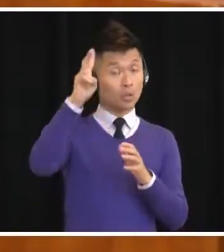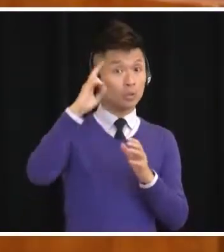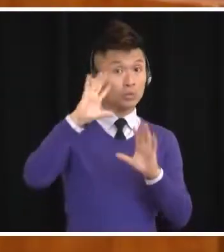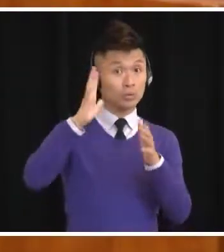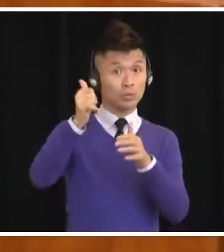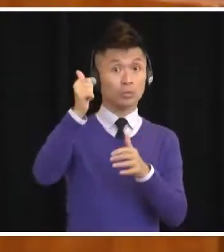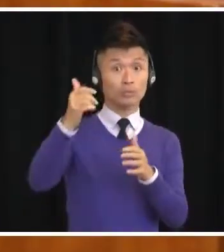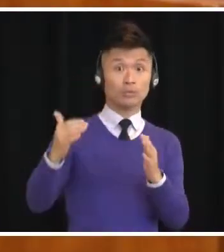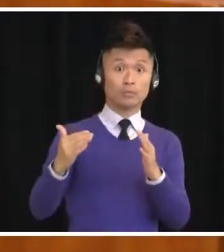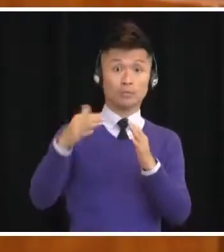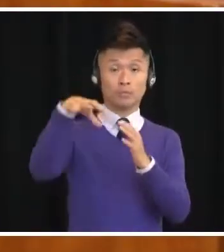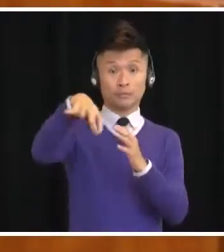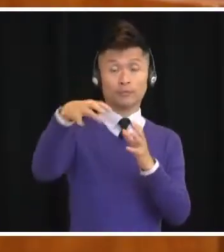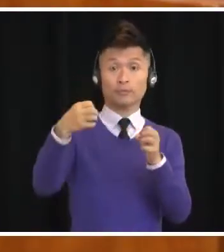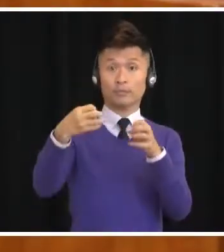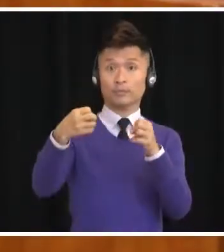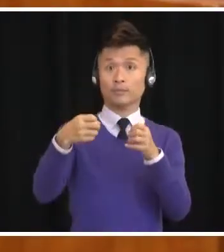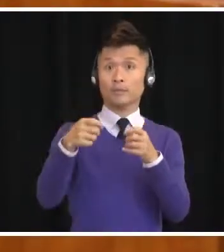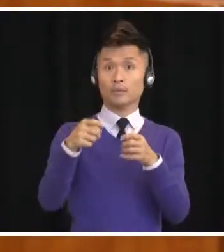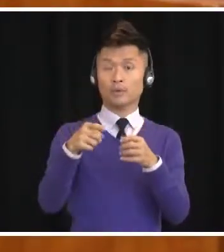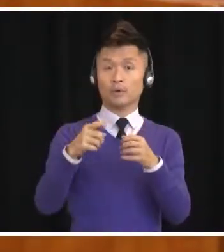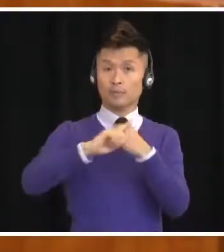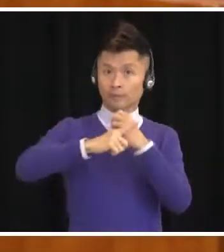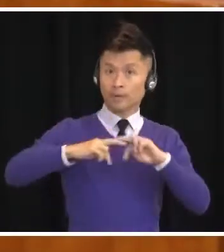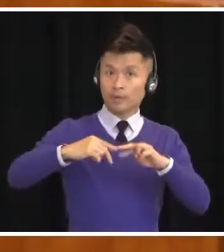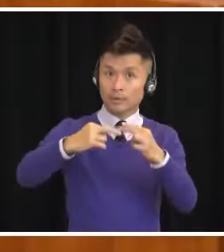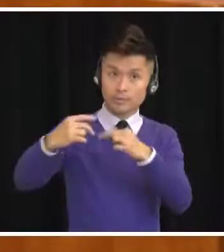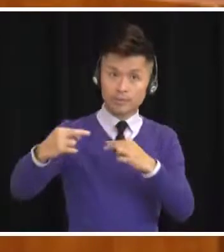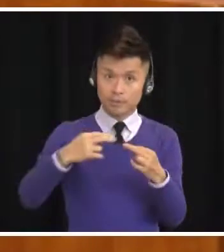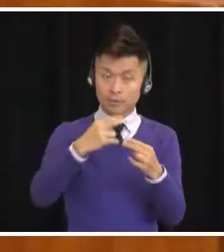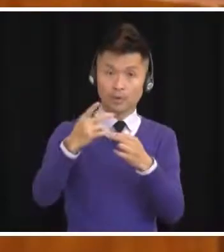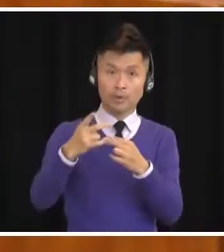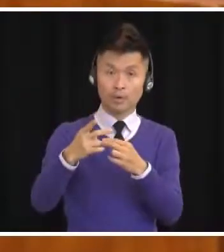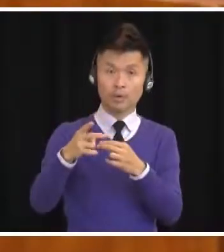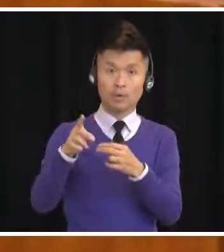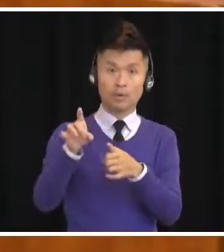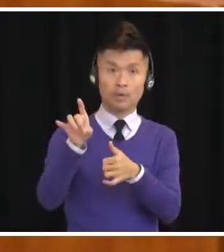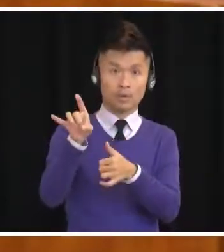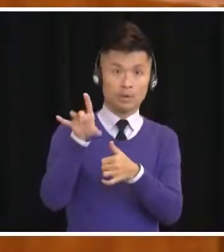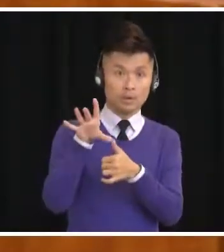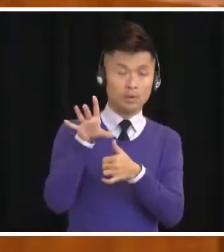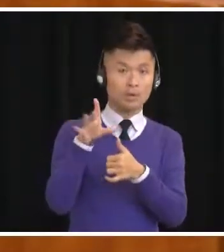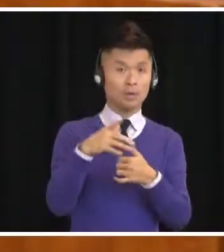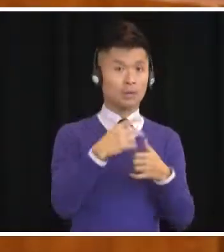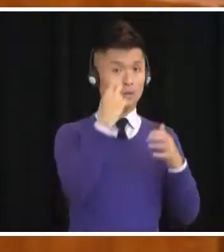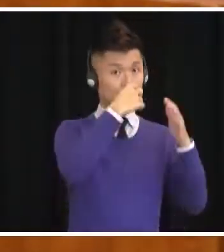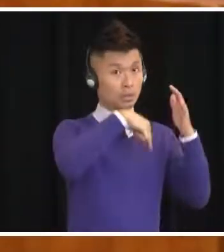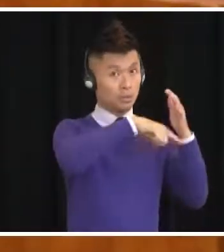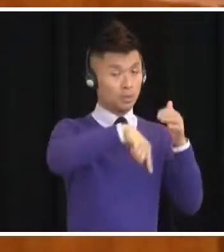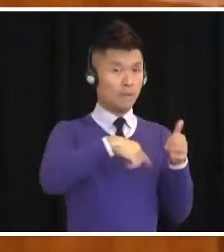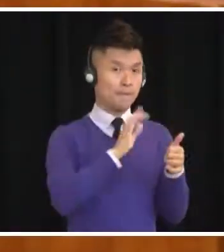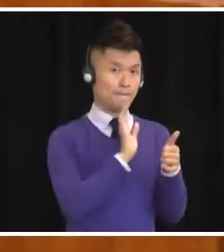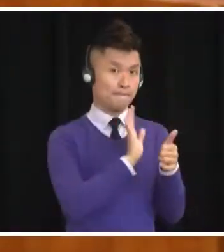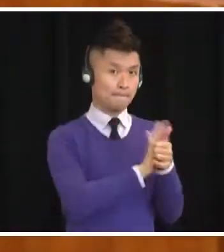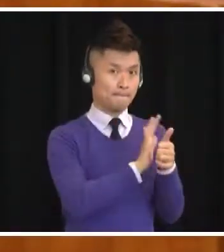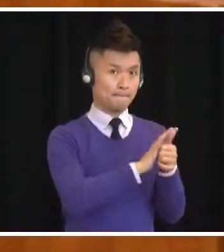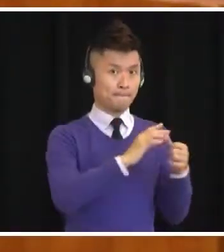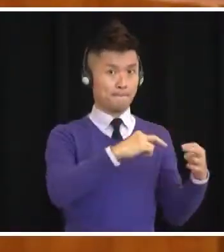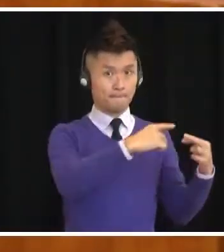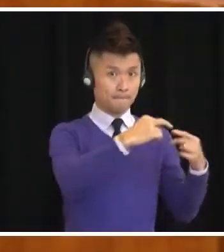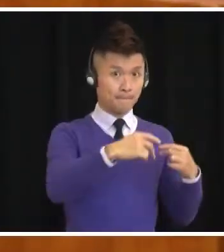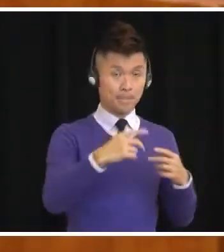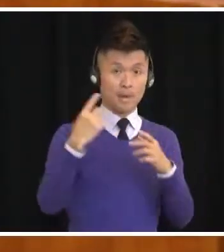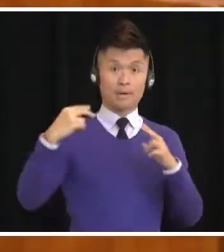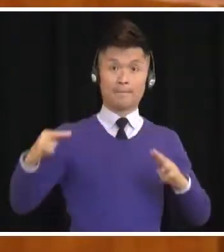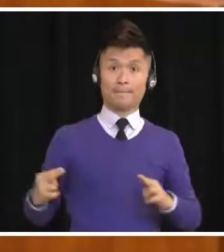In fact, the day after tomorrow, the presidential office is going to discuss how the control yuan's functions